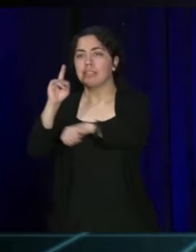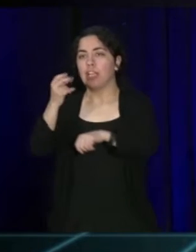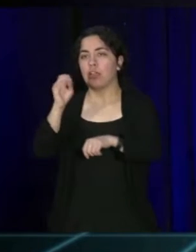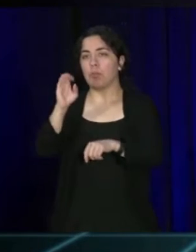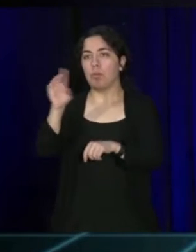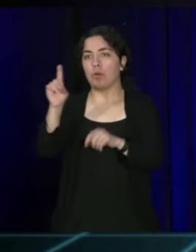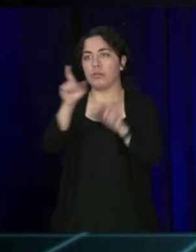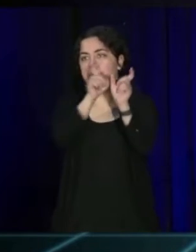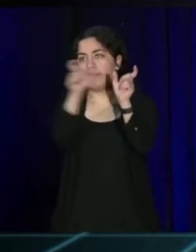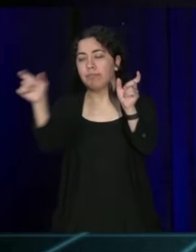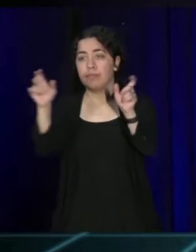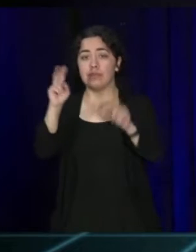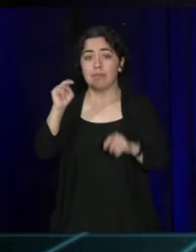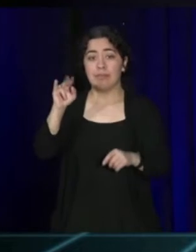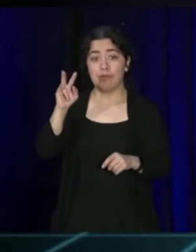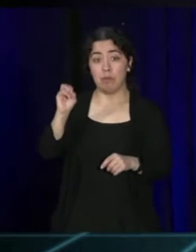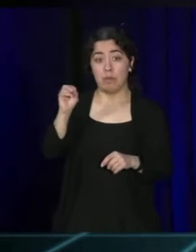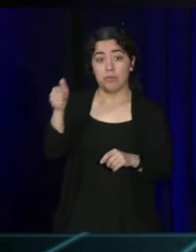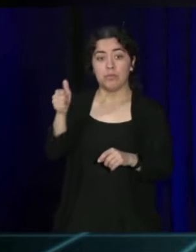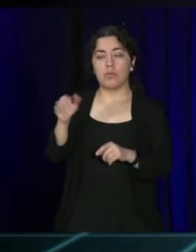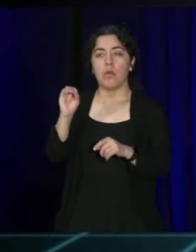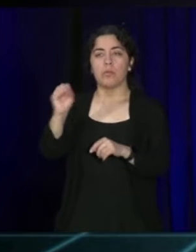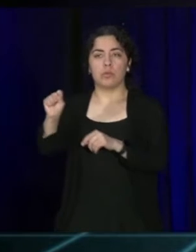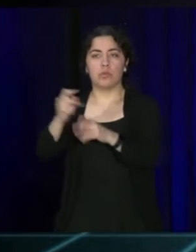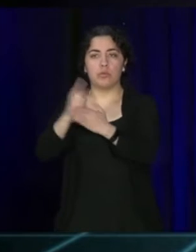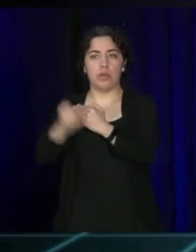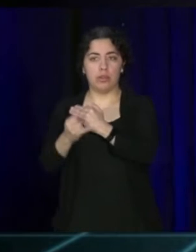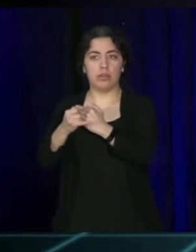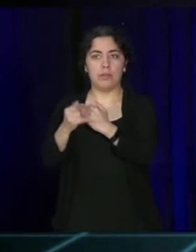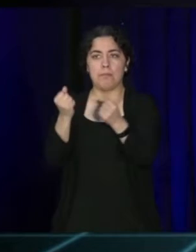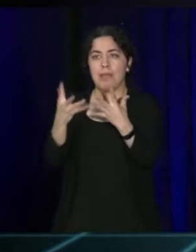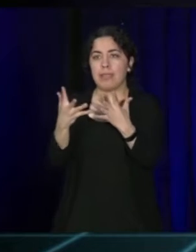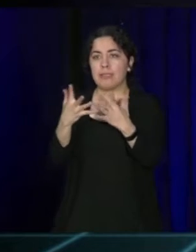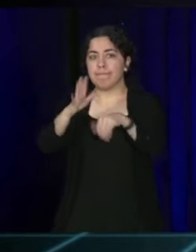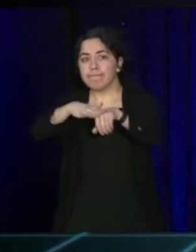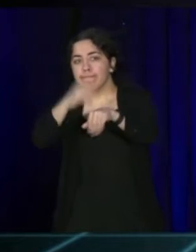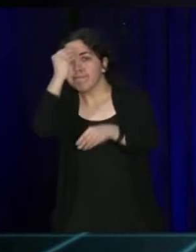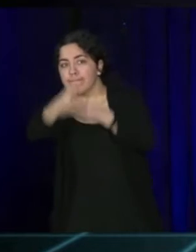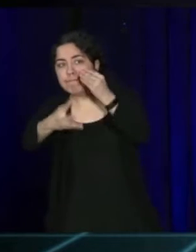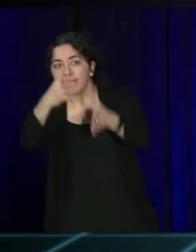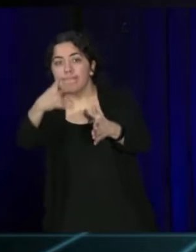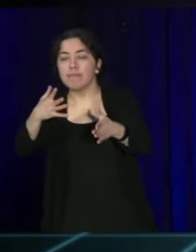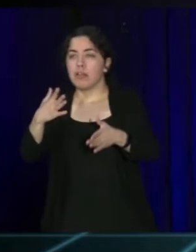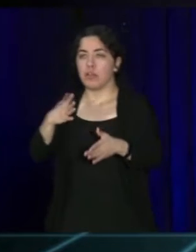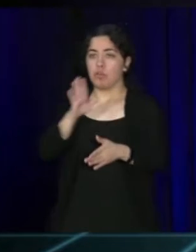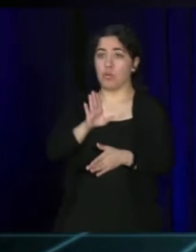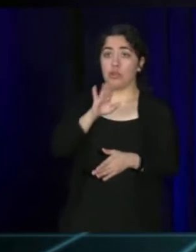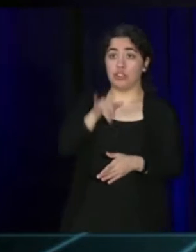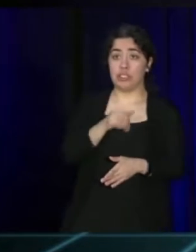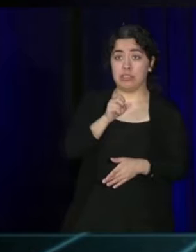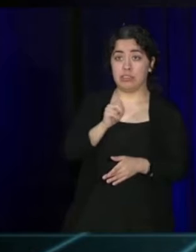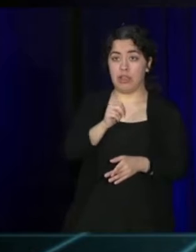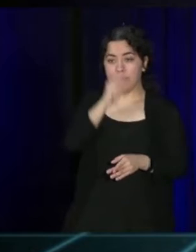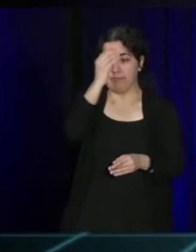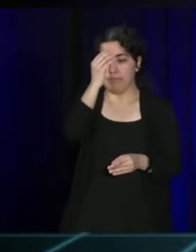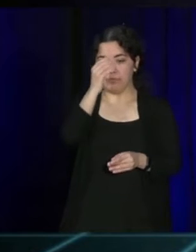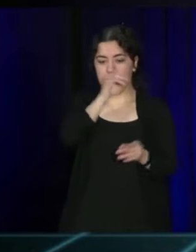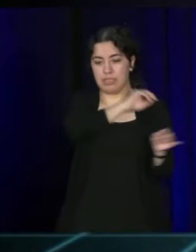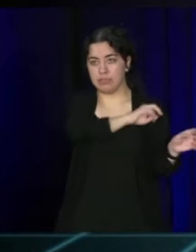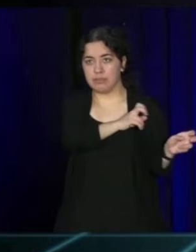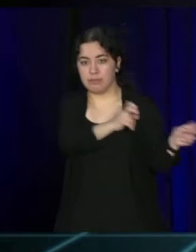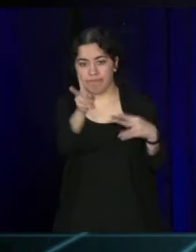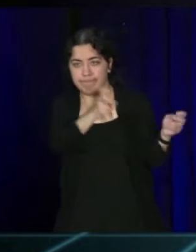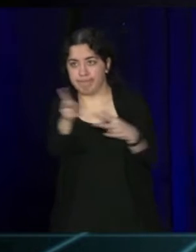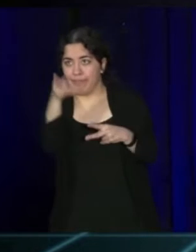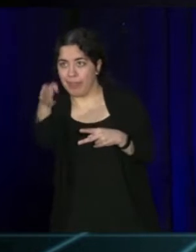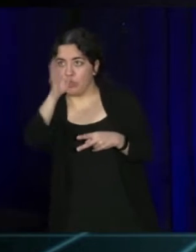open source project, and it gives you a lot of bells and whistles that you can just pass in your data directly, your JSON directly. And what you were just saying before was this,